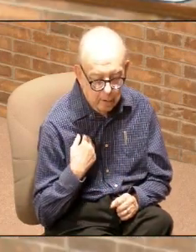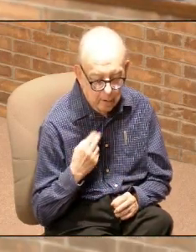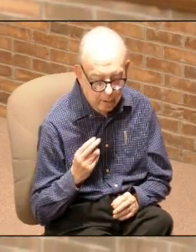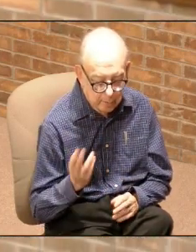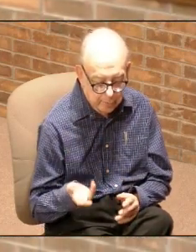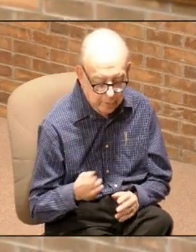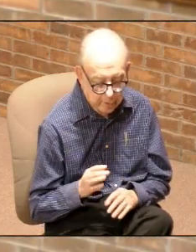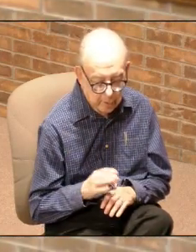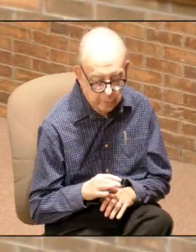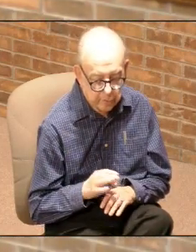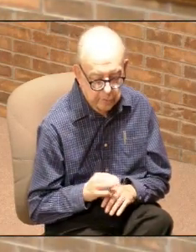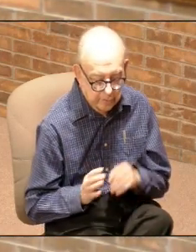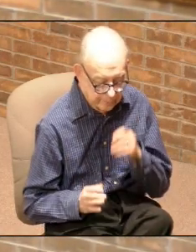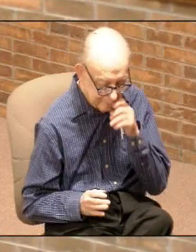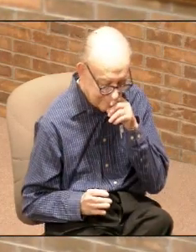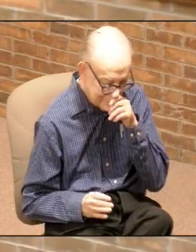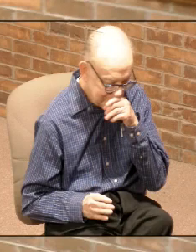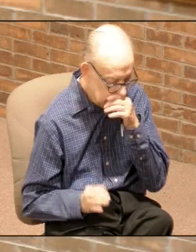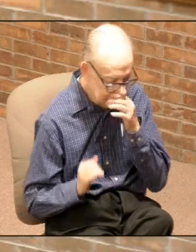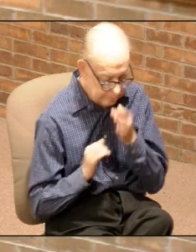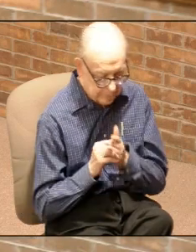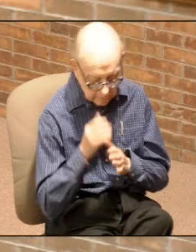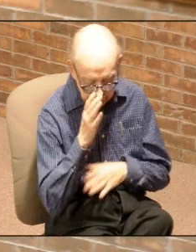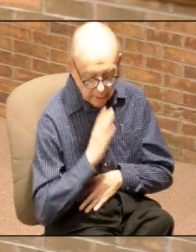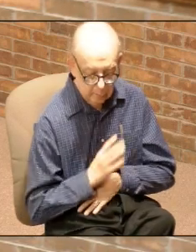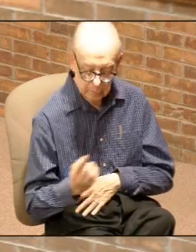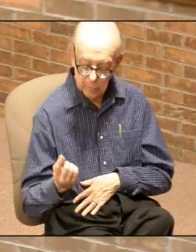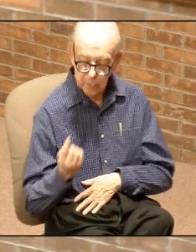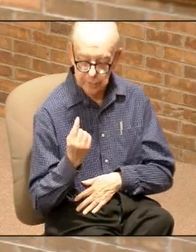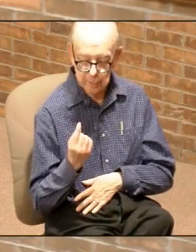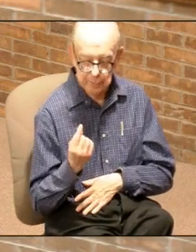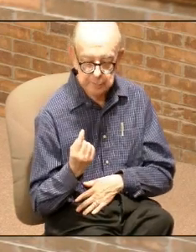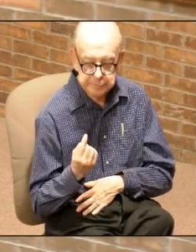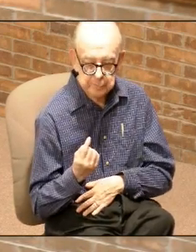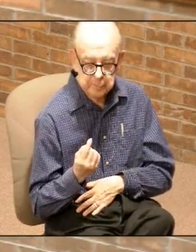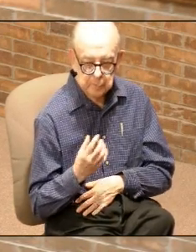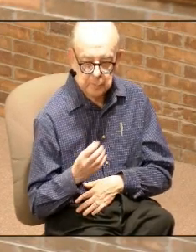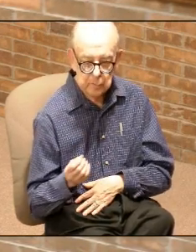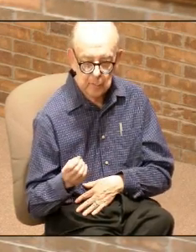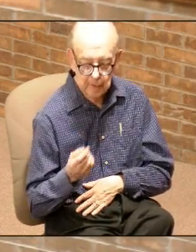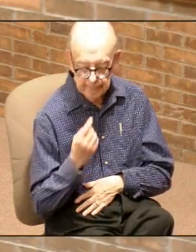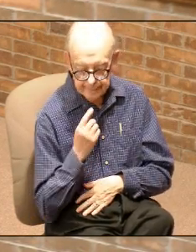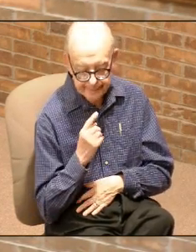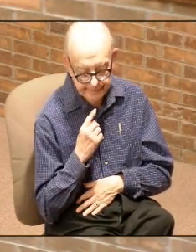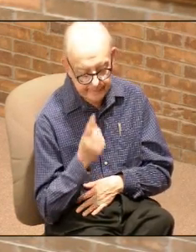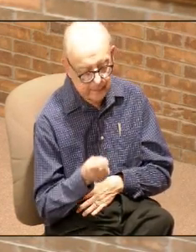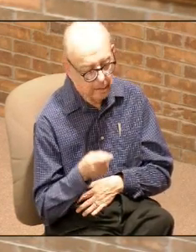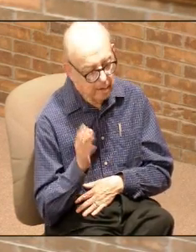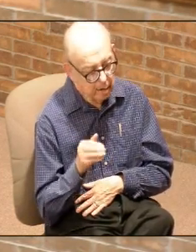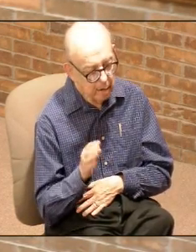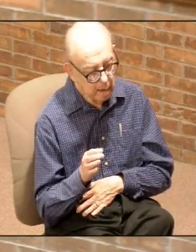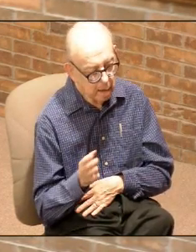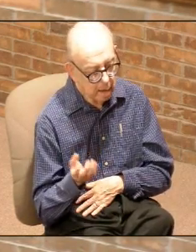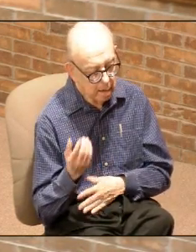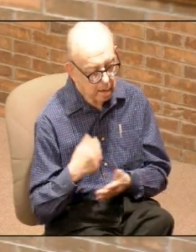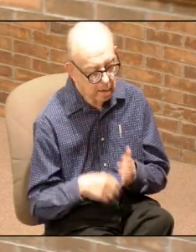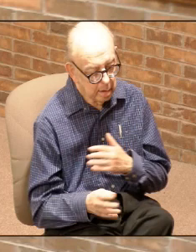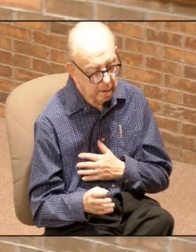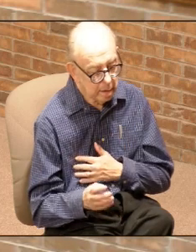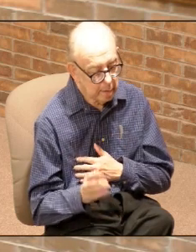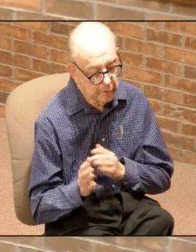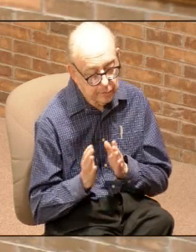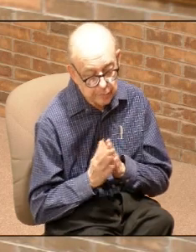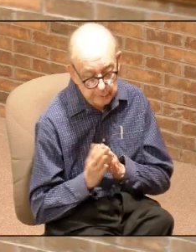at church, and this guy walks up and says, hey, can I come in and just